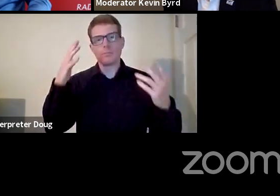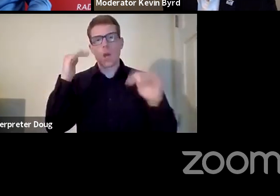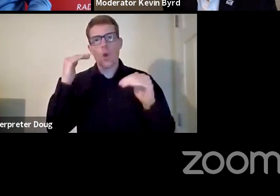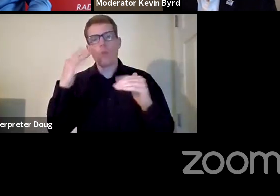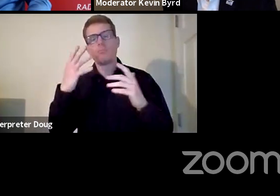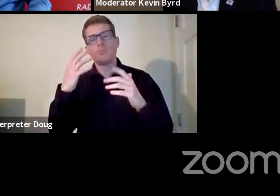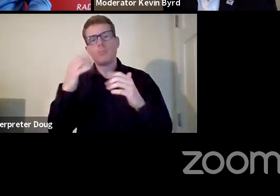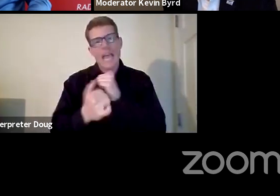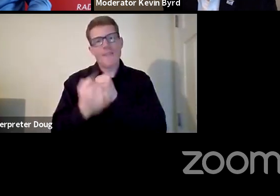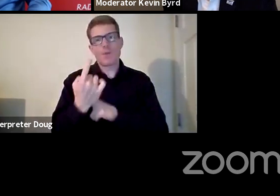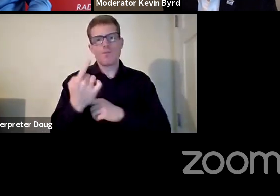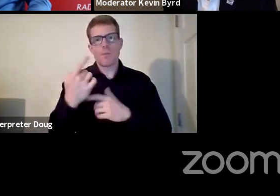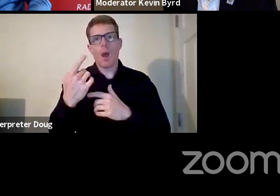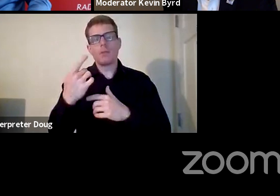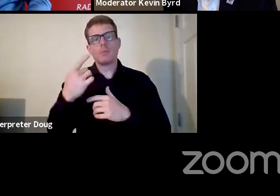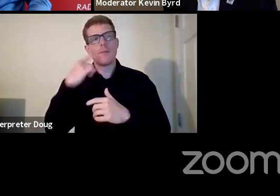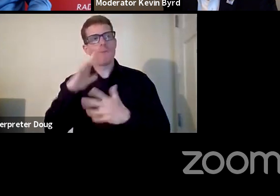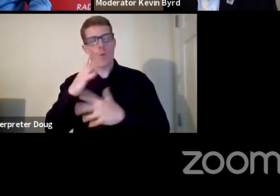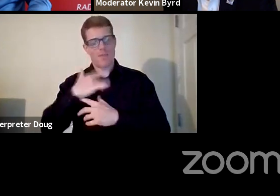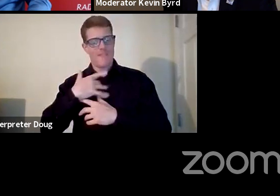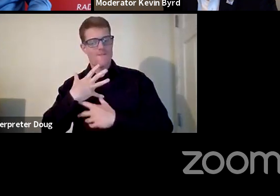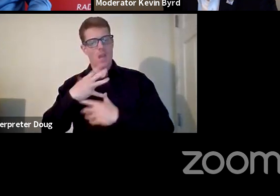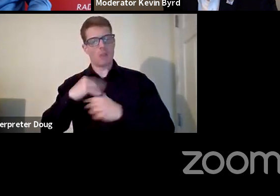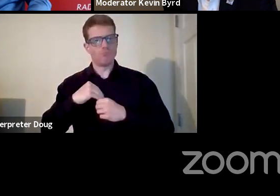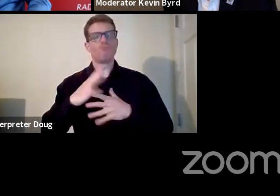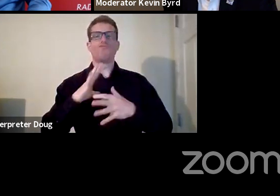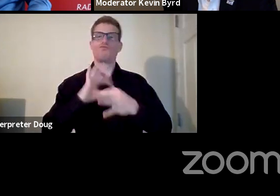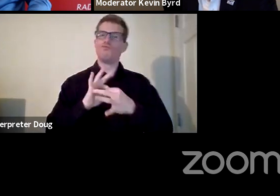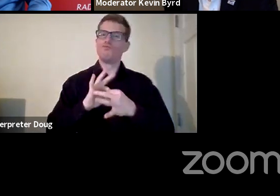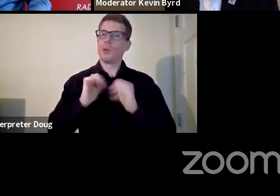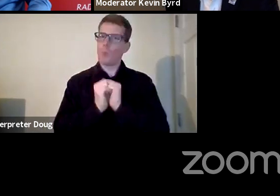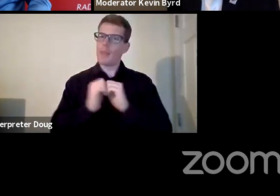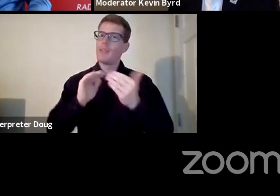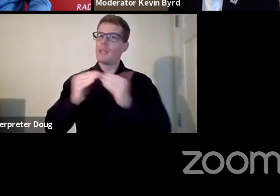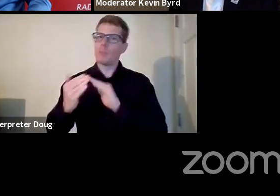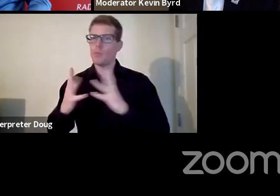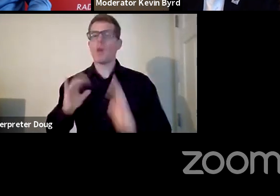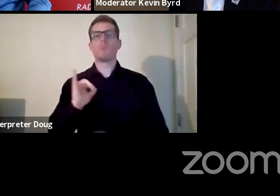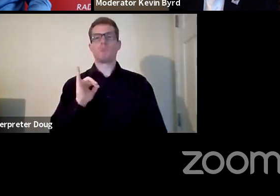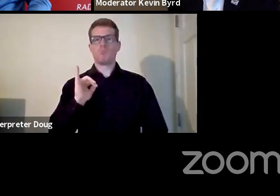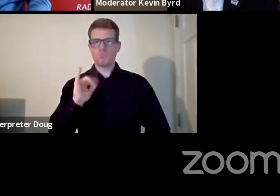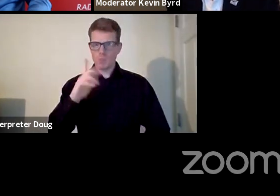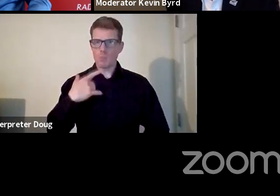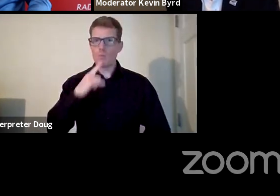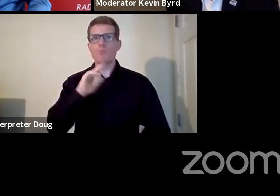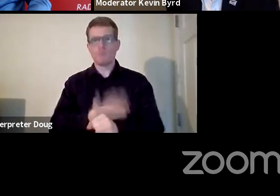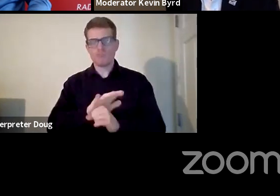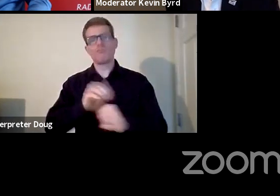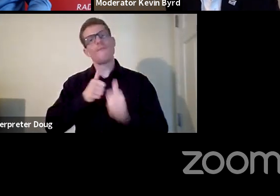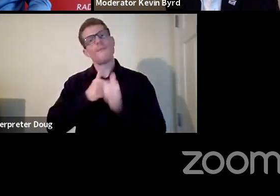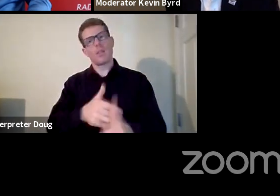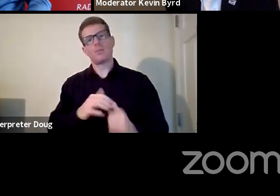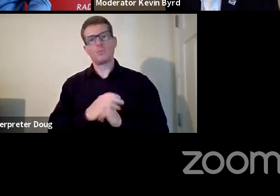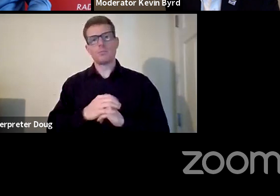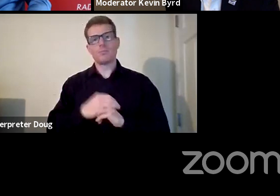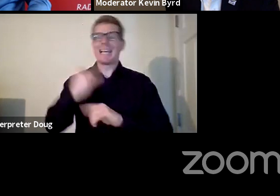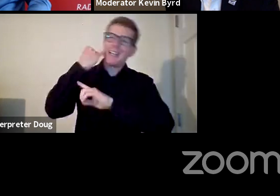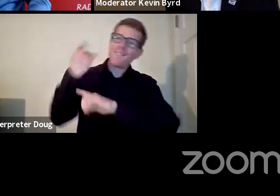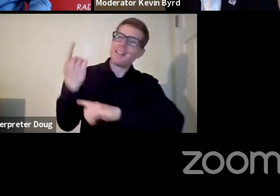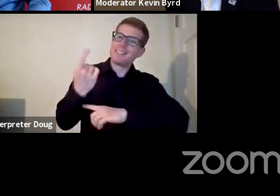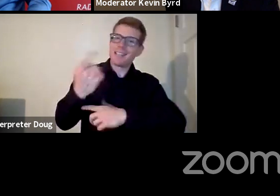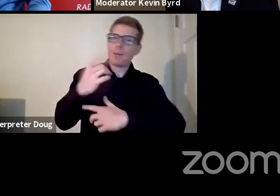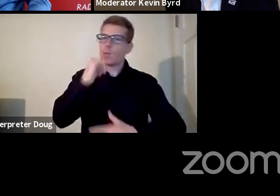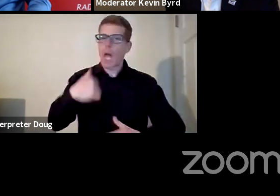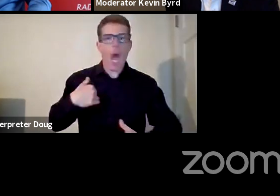of being part of the community. You know, if someone doesn't wear a face mask or face covering that